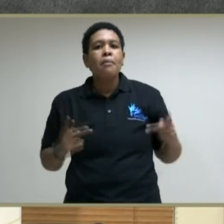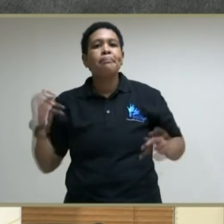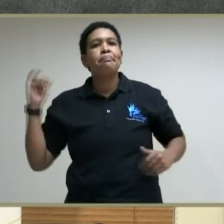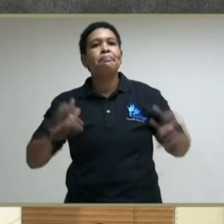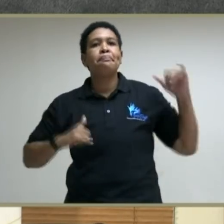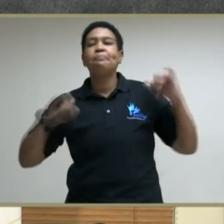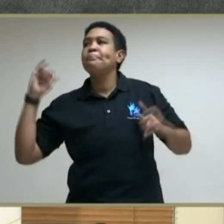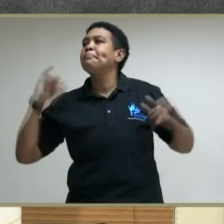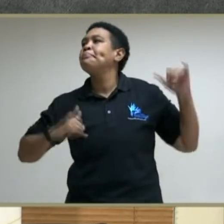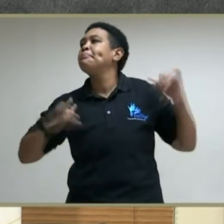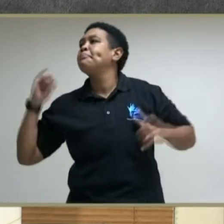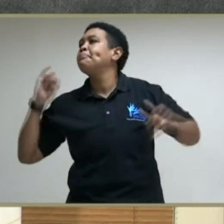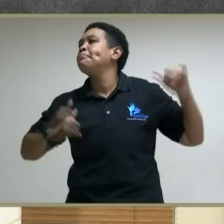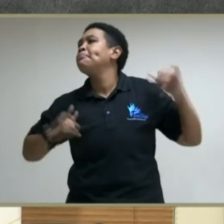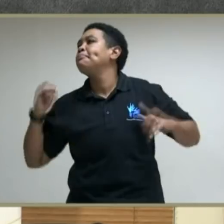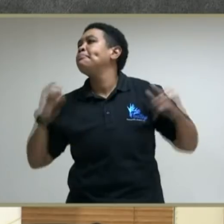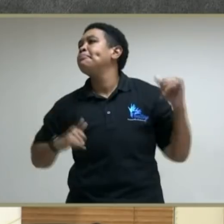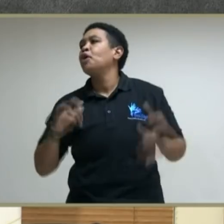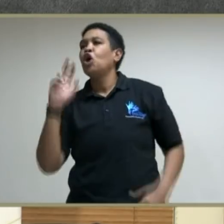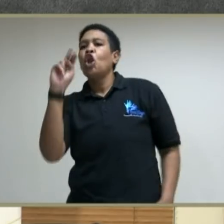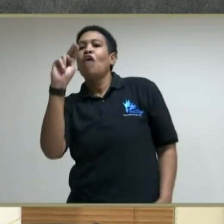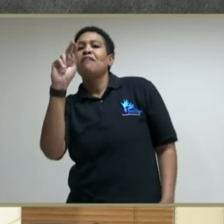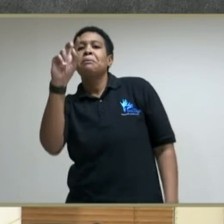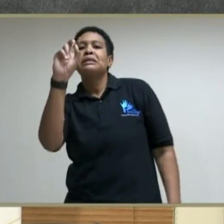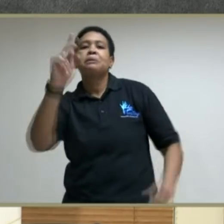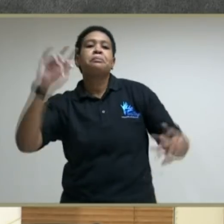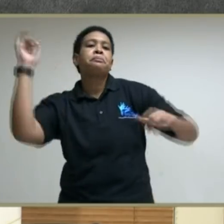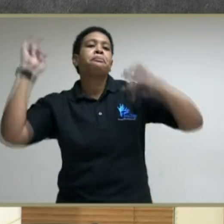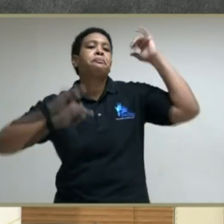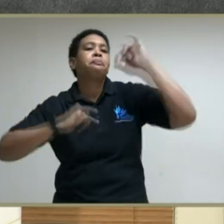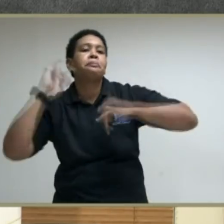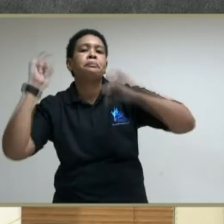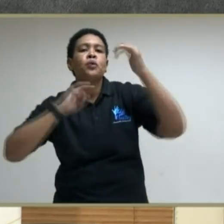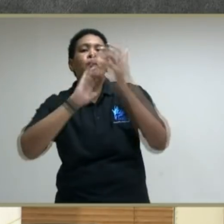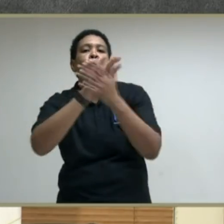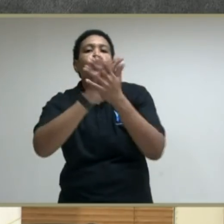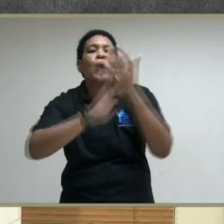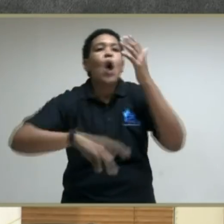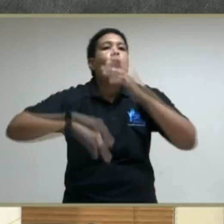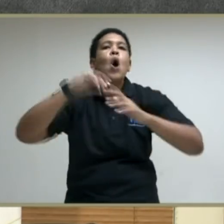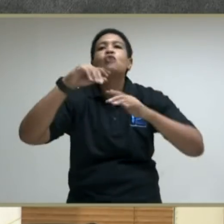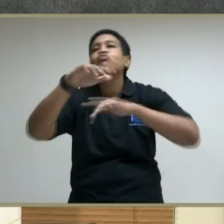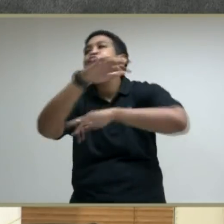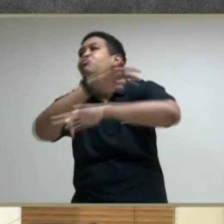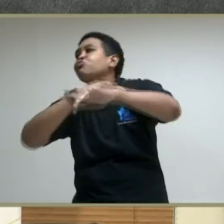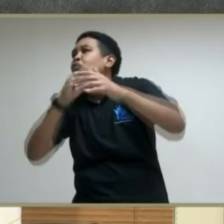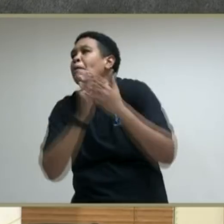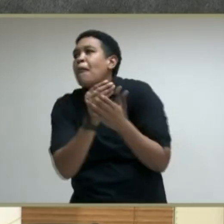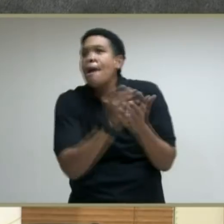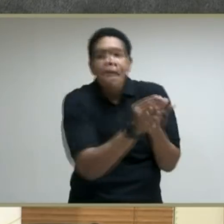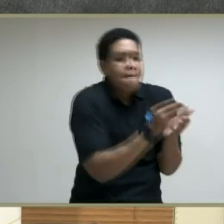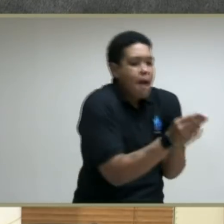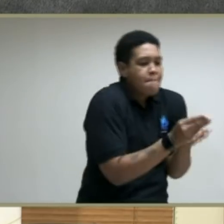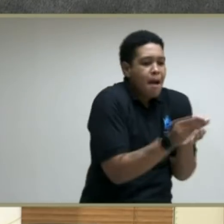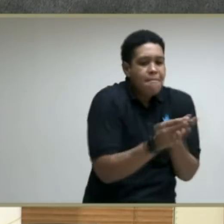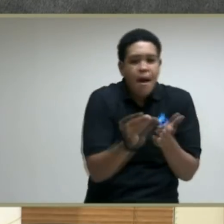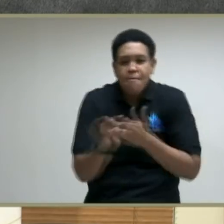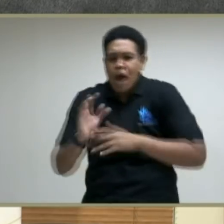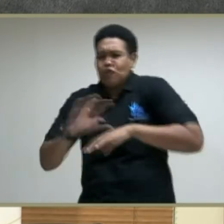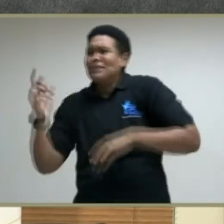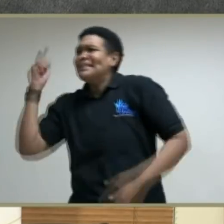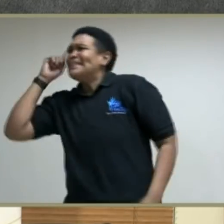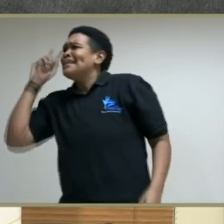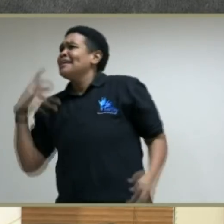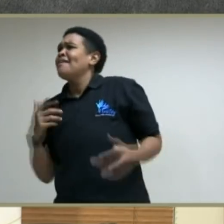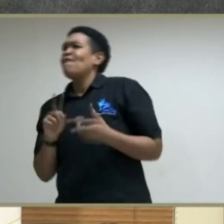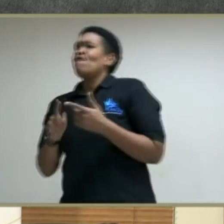people start coming home from school, persons want to be out and about shopping for the Christmas season, seeing their